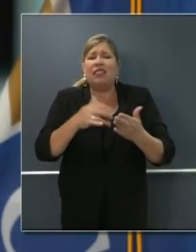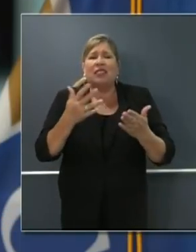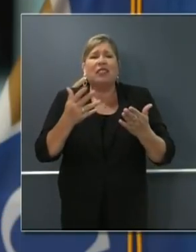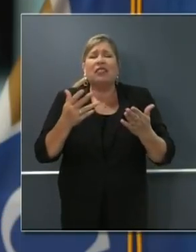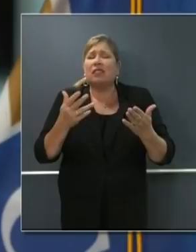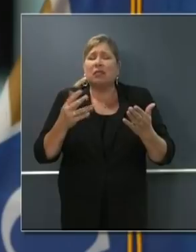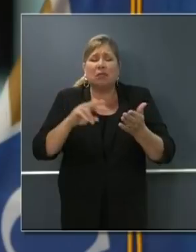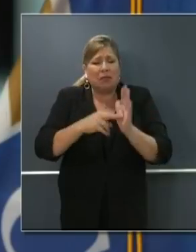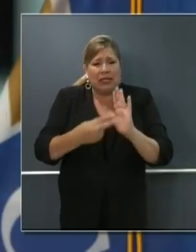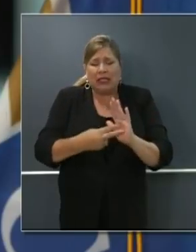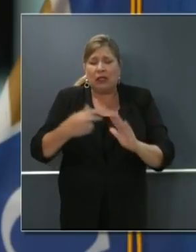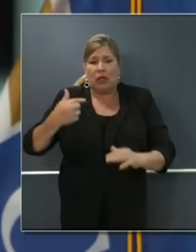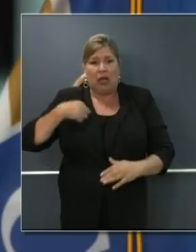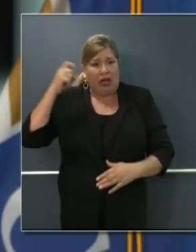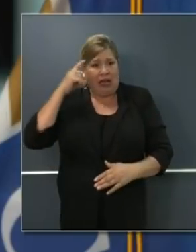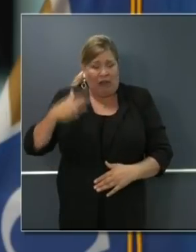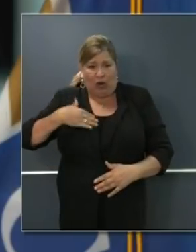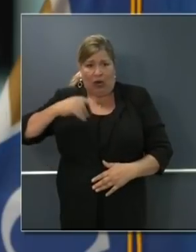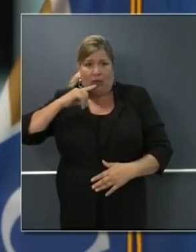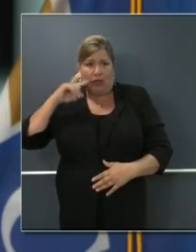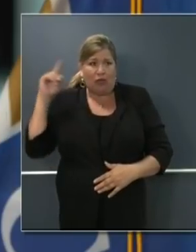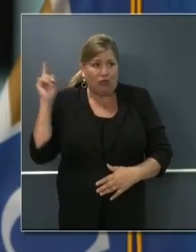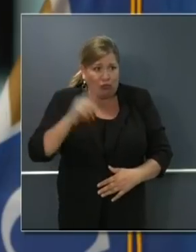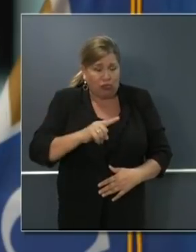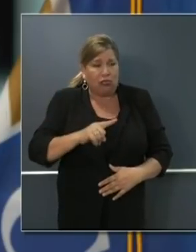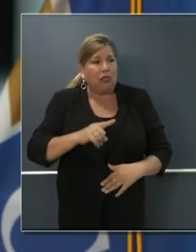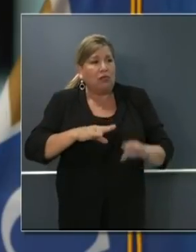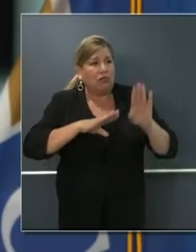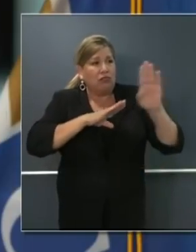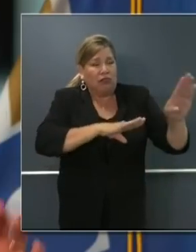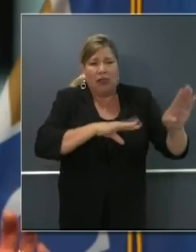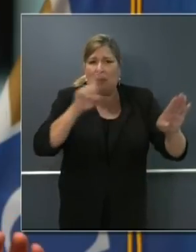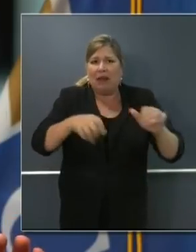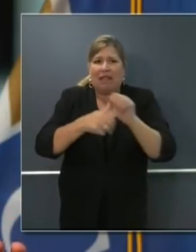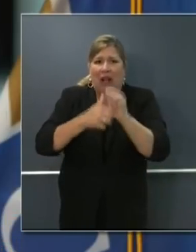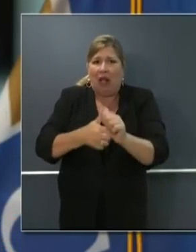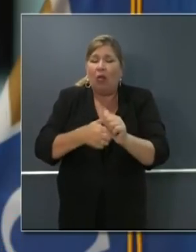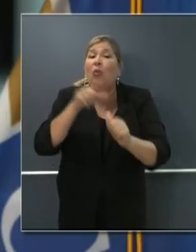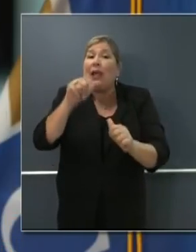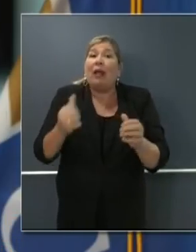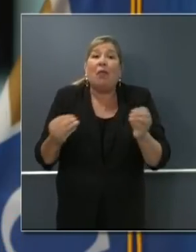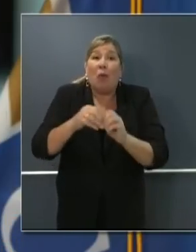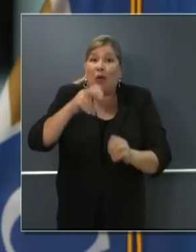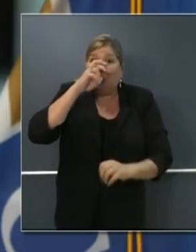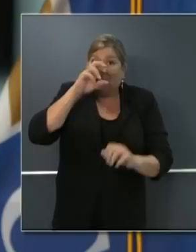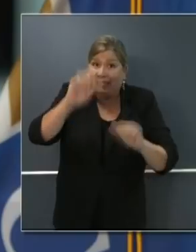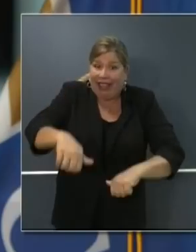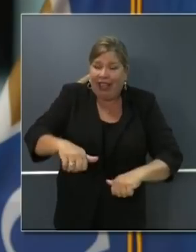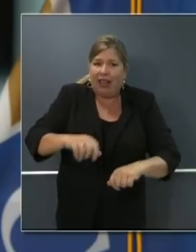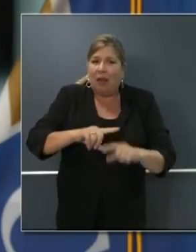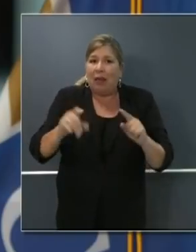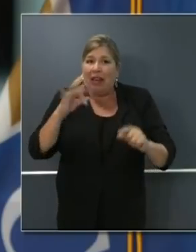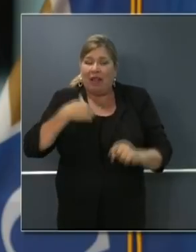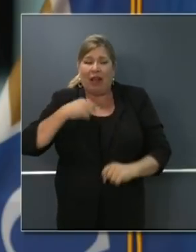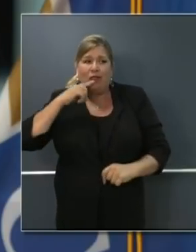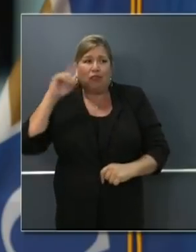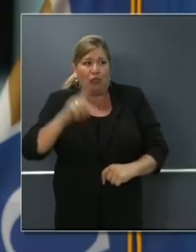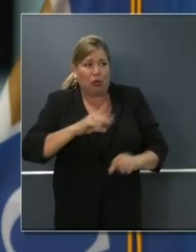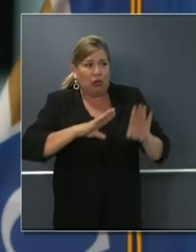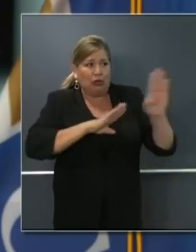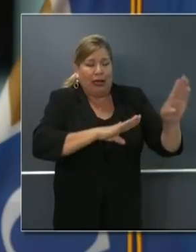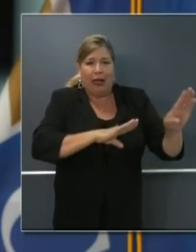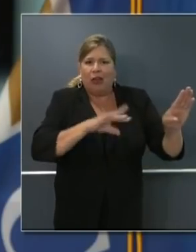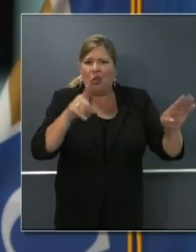further and be more prescriptive and restrictive, but when you loosen up and you loosen beyond the California, then it's in conflict, and